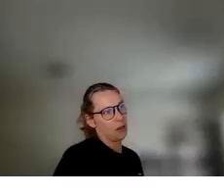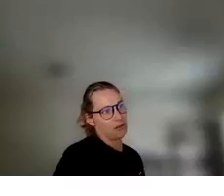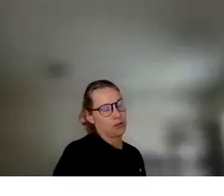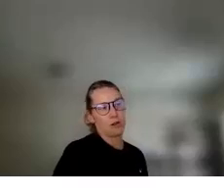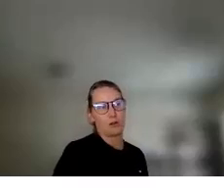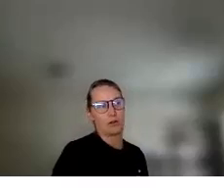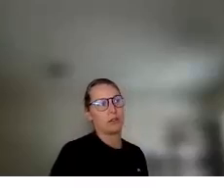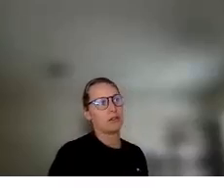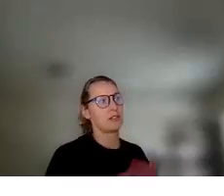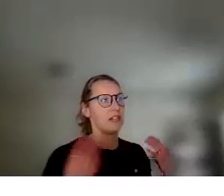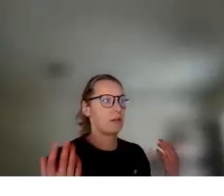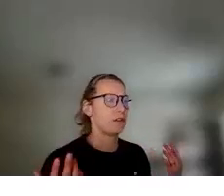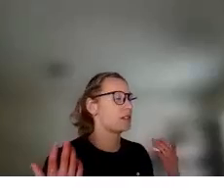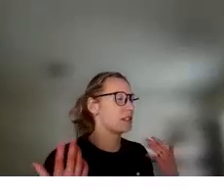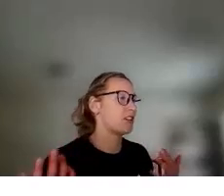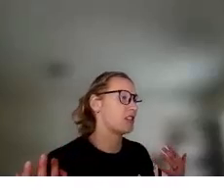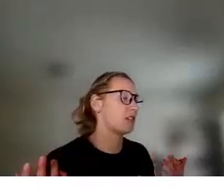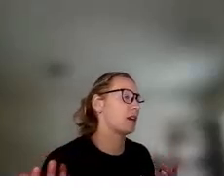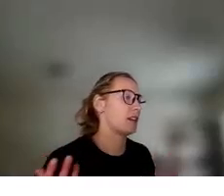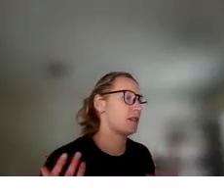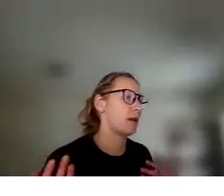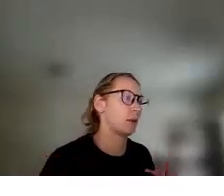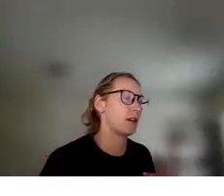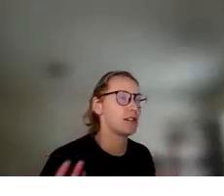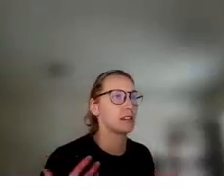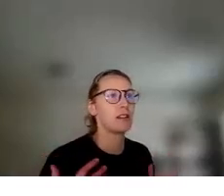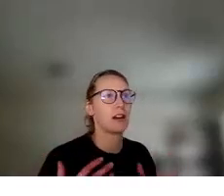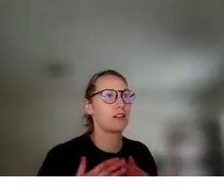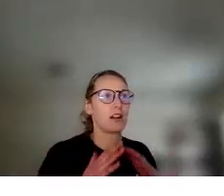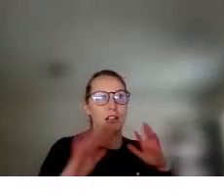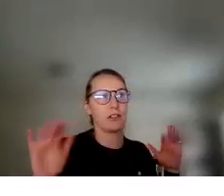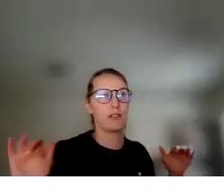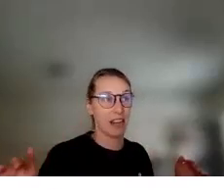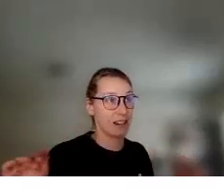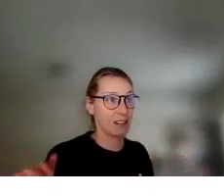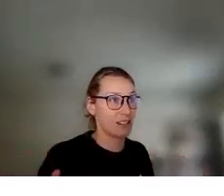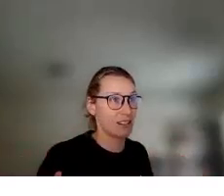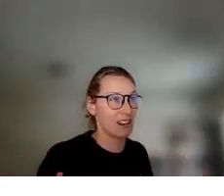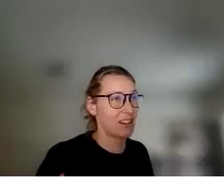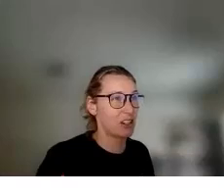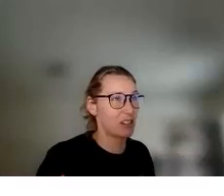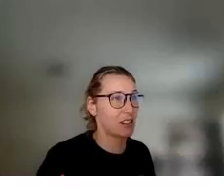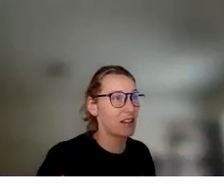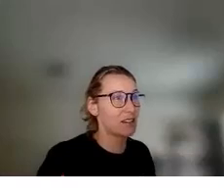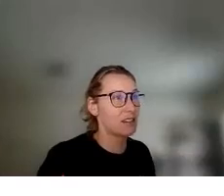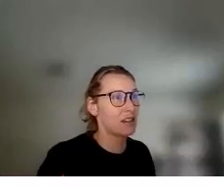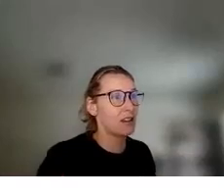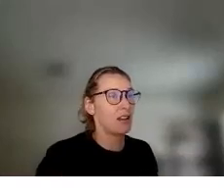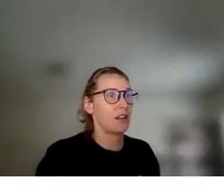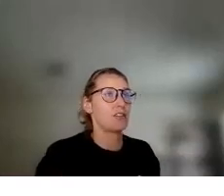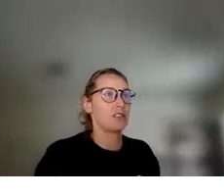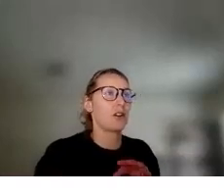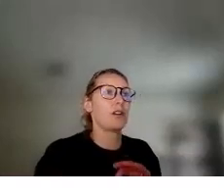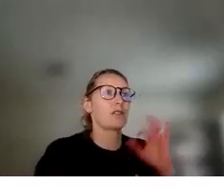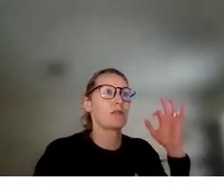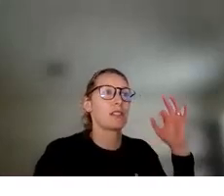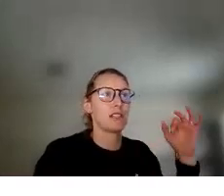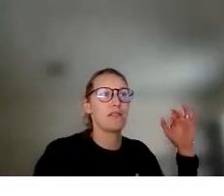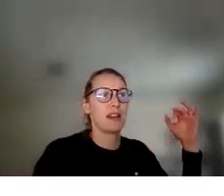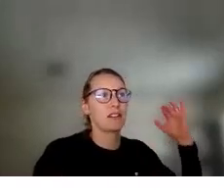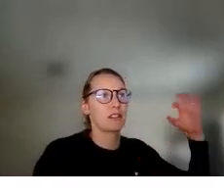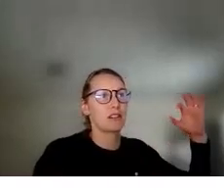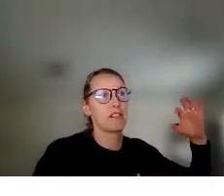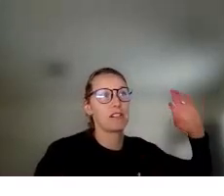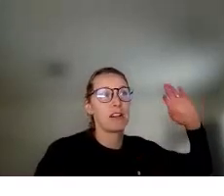CFC. So CHCBS members are not going to lose access to IHSS. They're just going